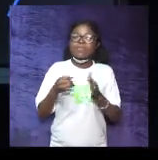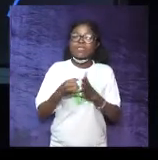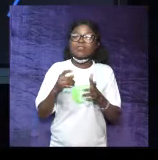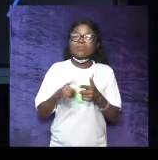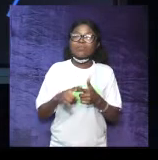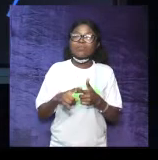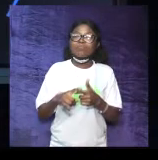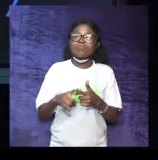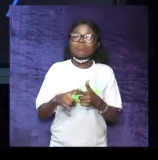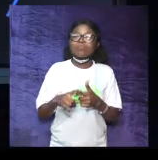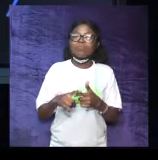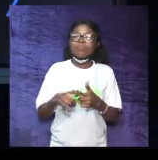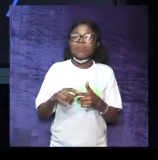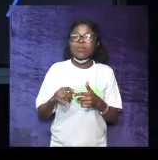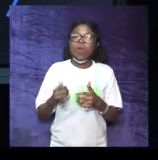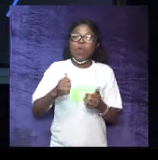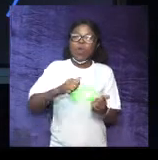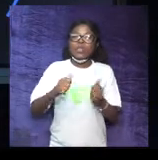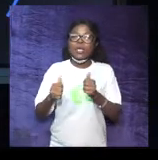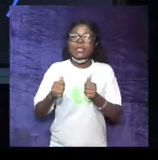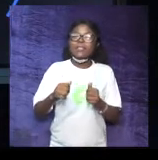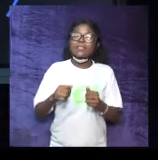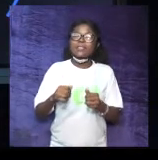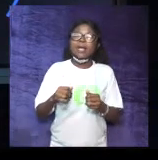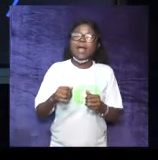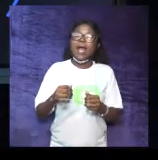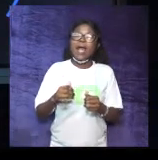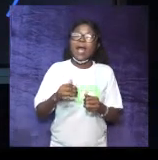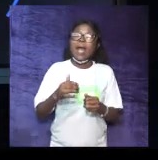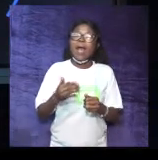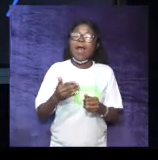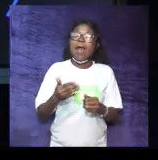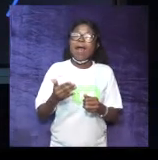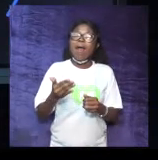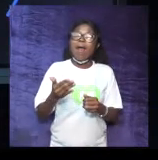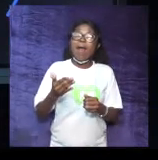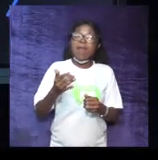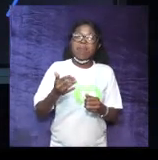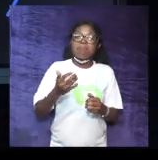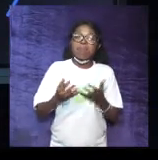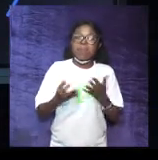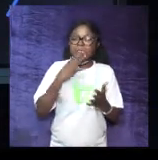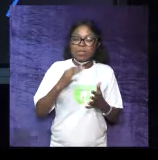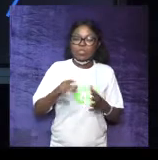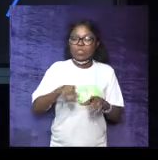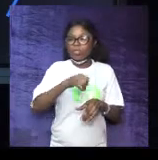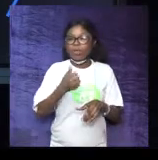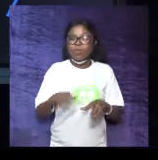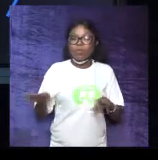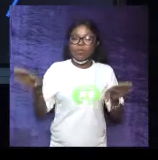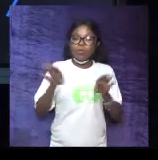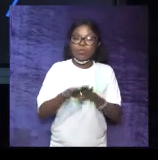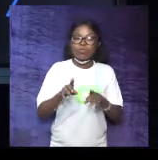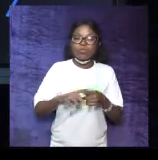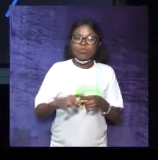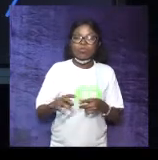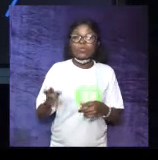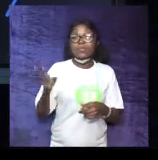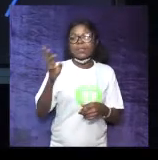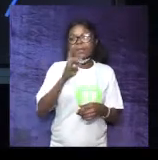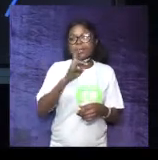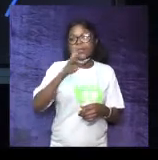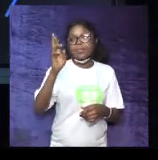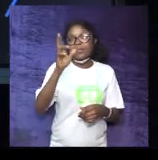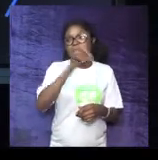alternate angle, if one closes to the left, the other one will close to the right. So to alternate means to